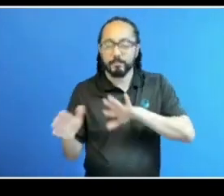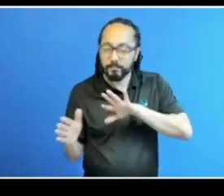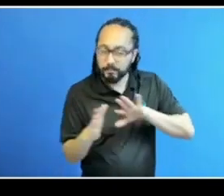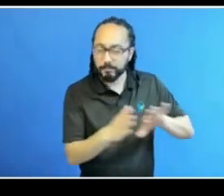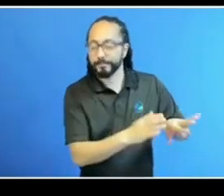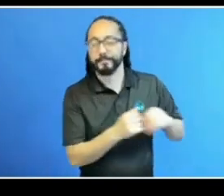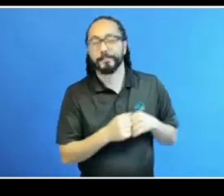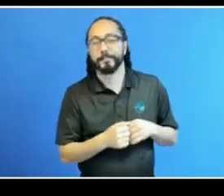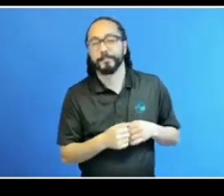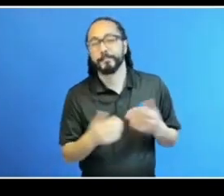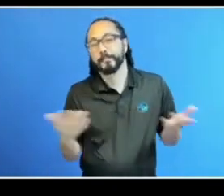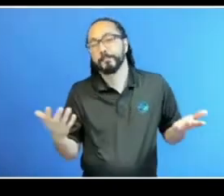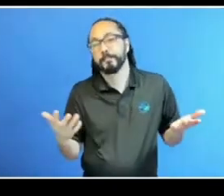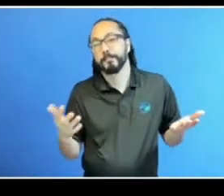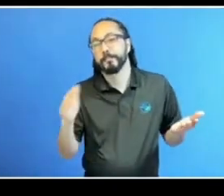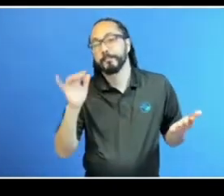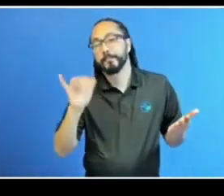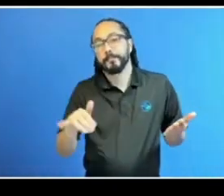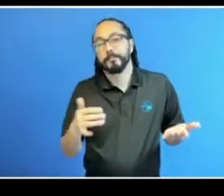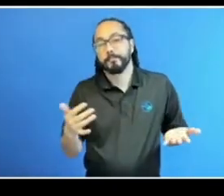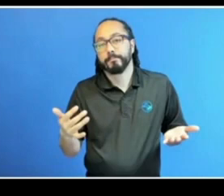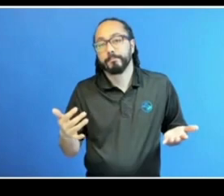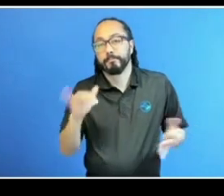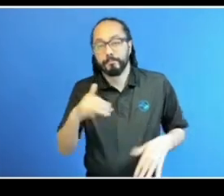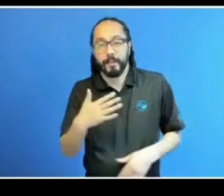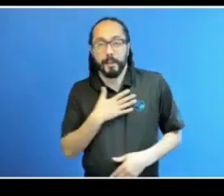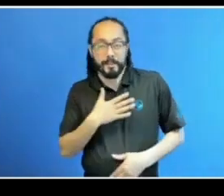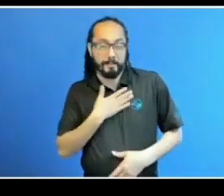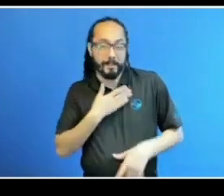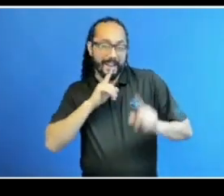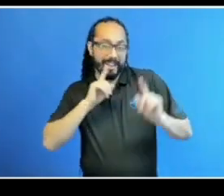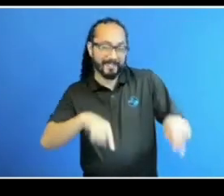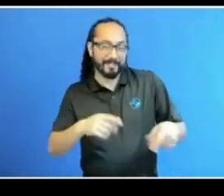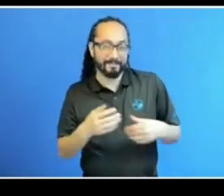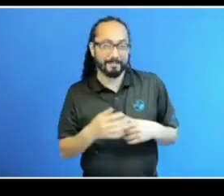society. So that's my answer.